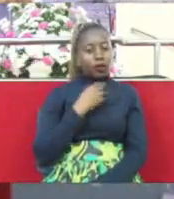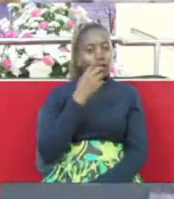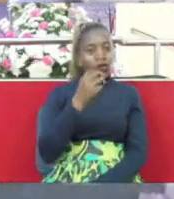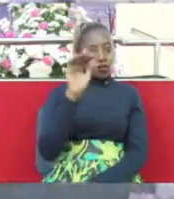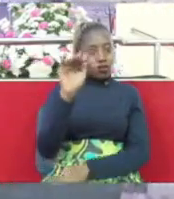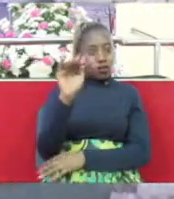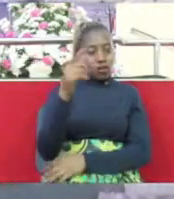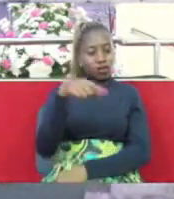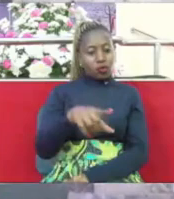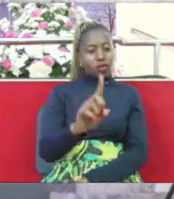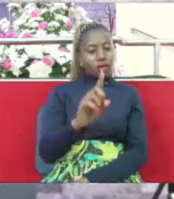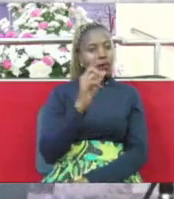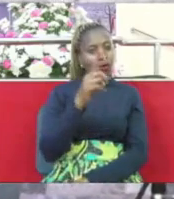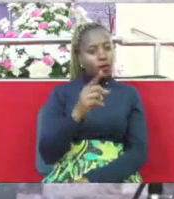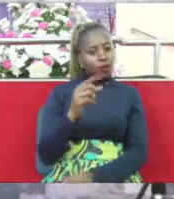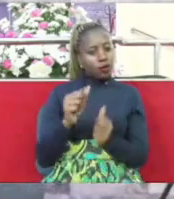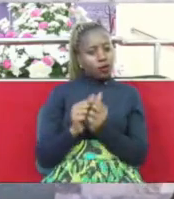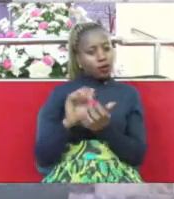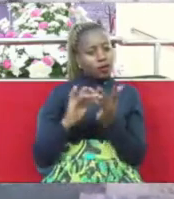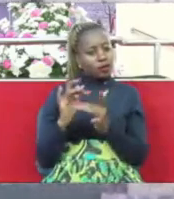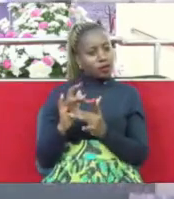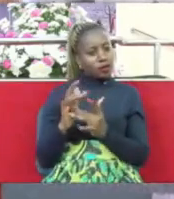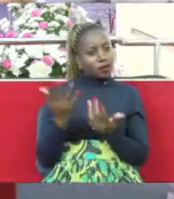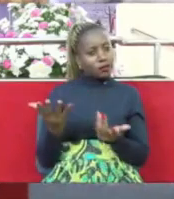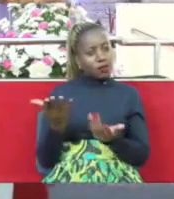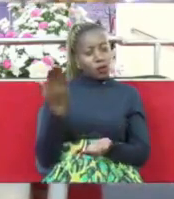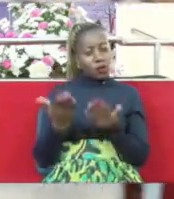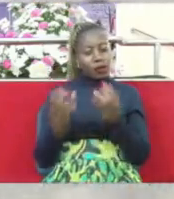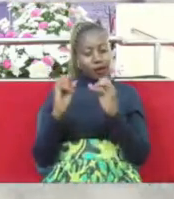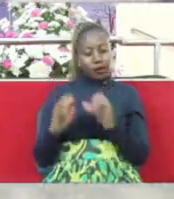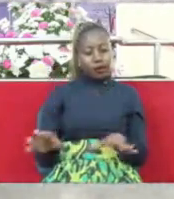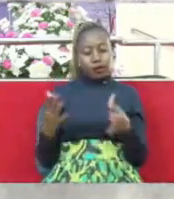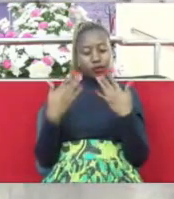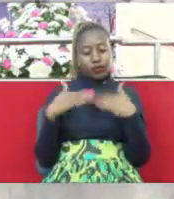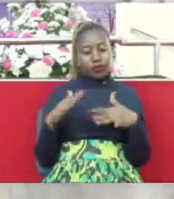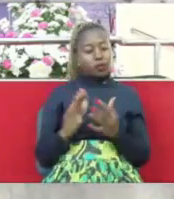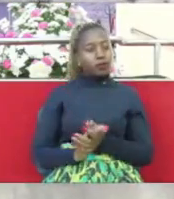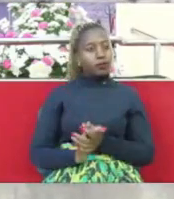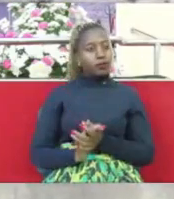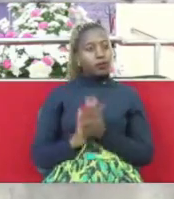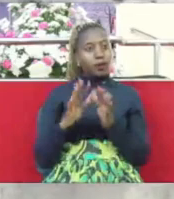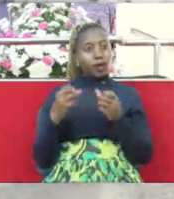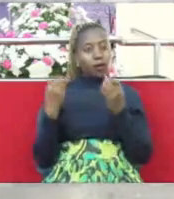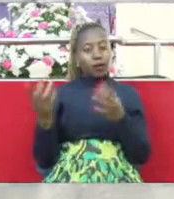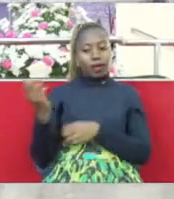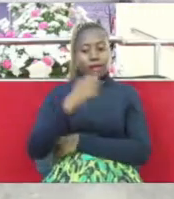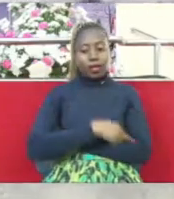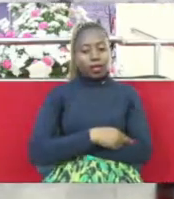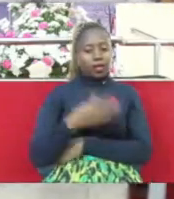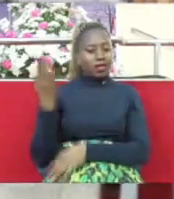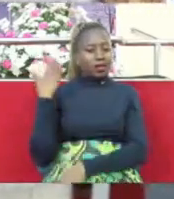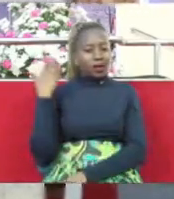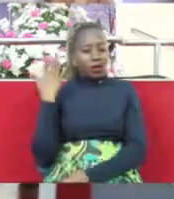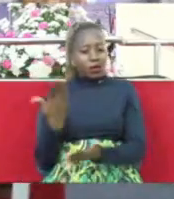him? Je, ugali naye? Or did you lose him? Ama ulimpoteza. How many days ago? Ni siku ngapi zimepita? Is it a month? Je, ni